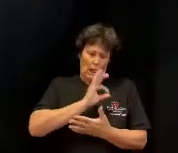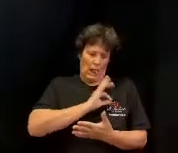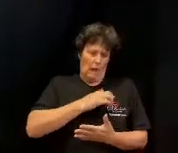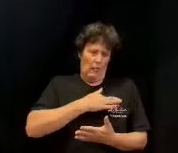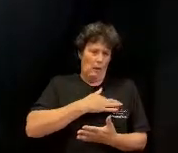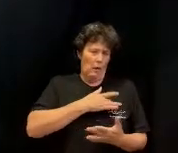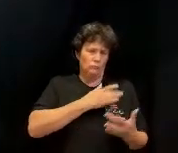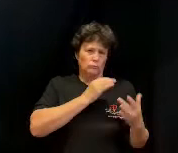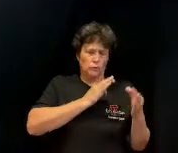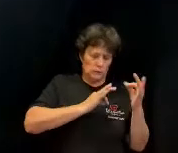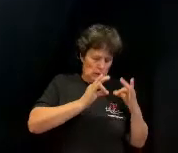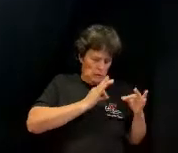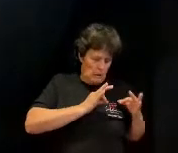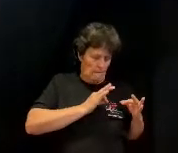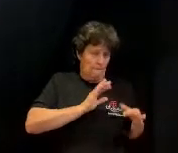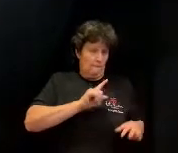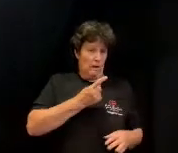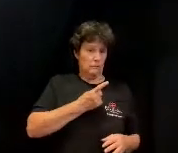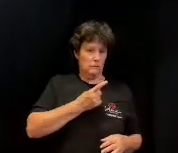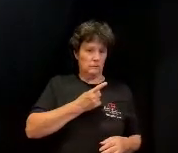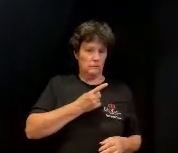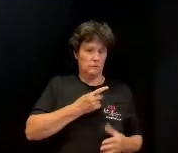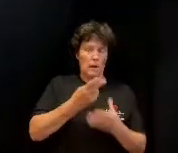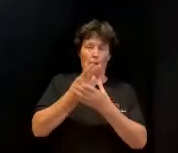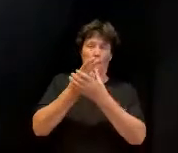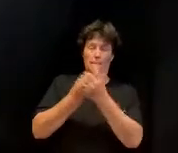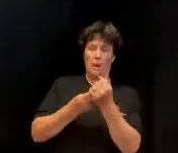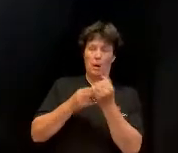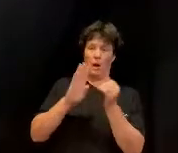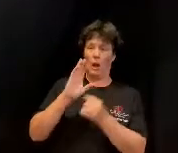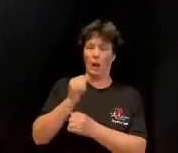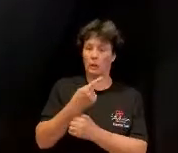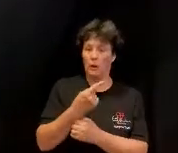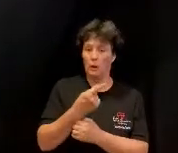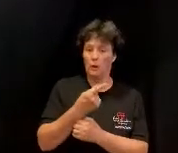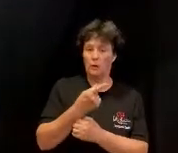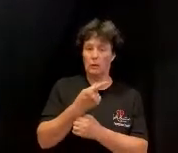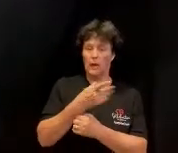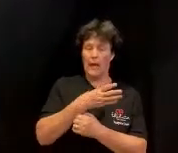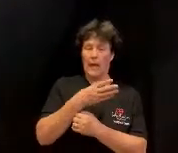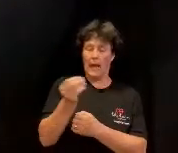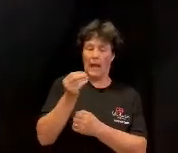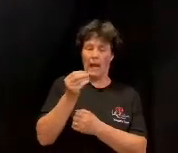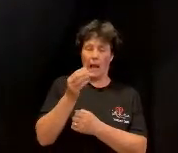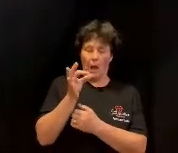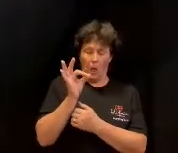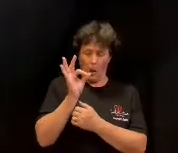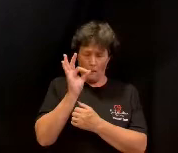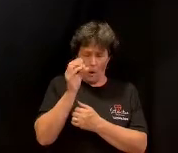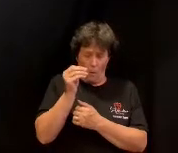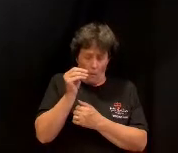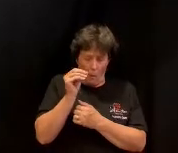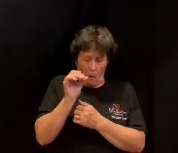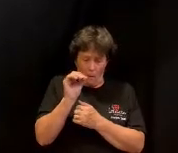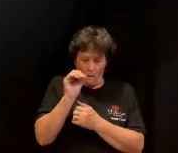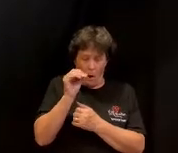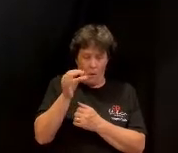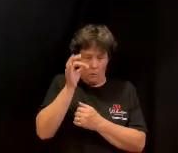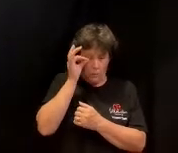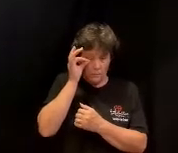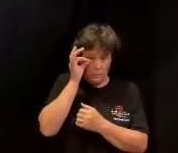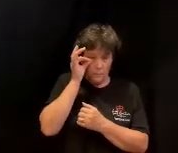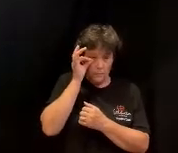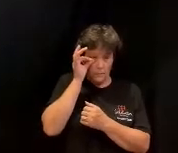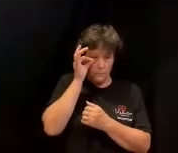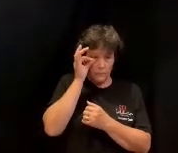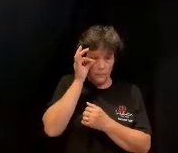others. Now, this is interesting. Both a log and a speck, this is coming to me today. Both a log and a speck would take another person